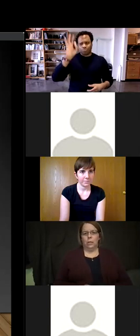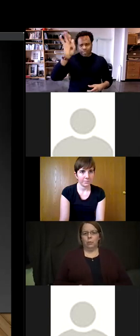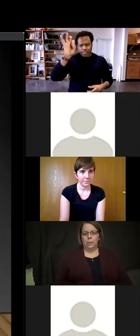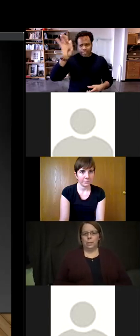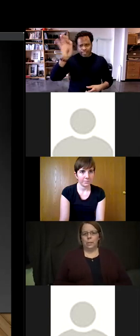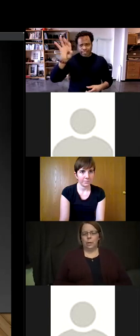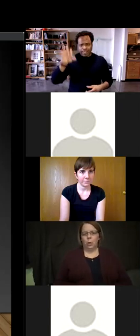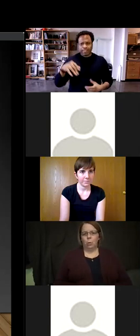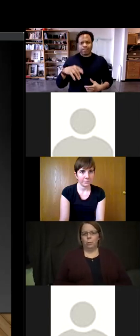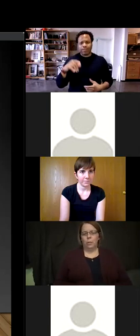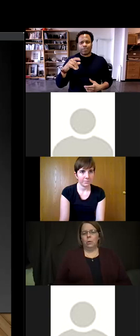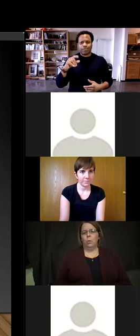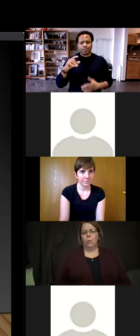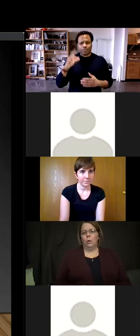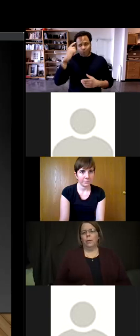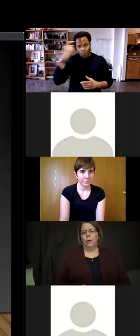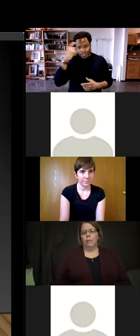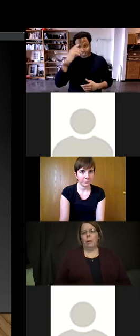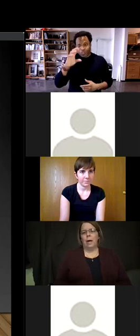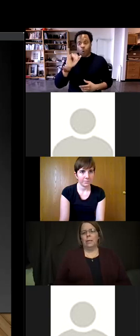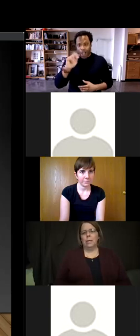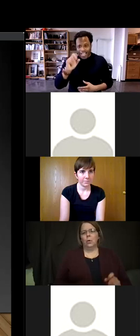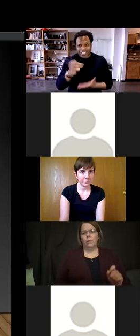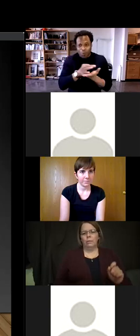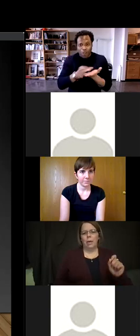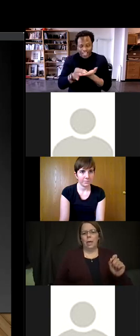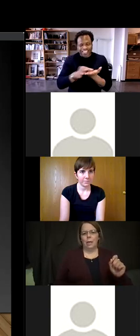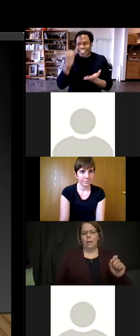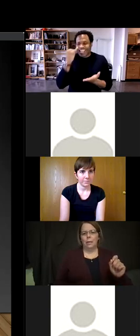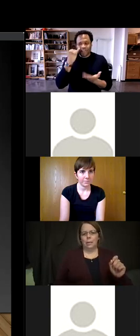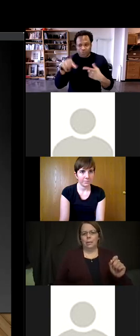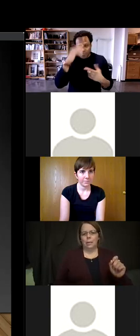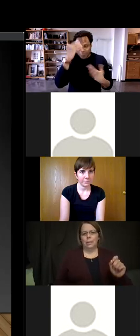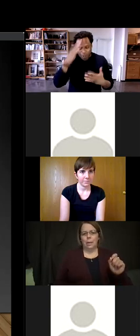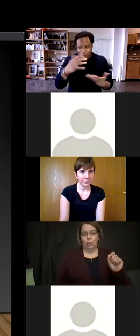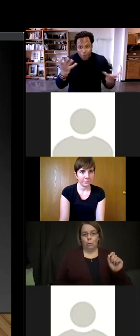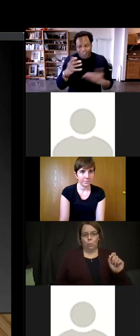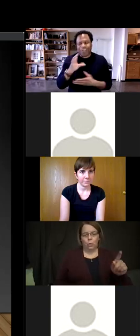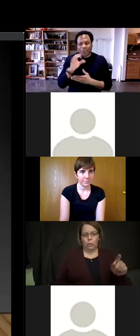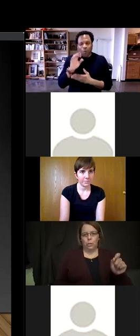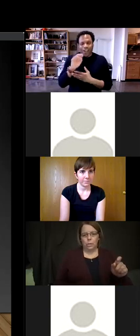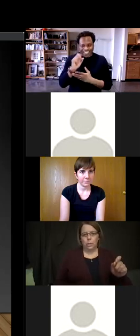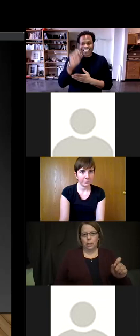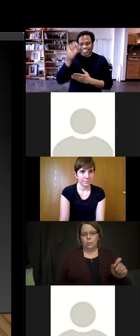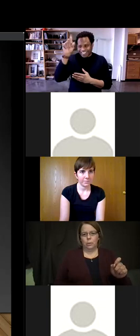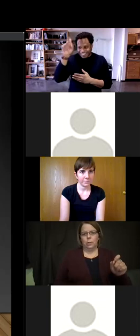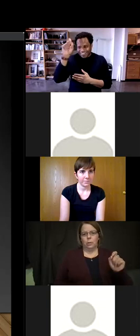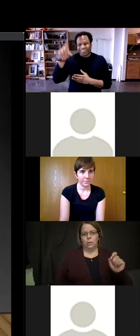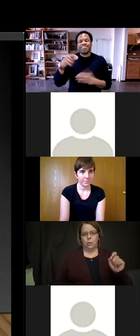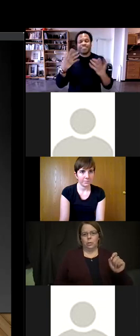It'll either be sitting there open, or they'll have a box, and you have to pay like quarters, you